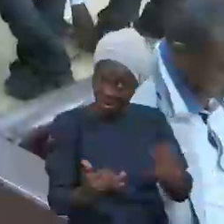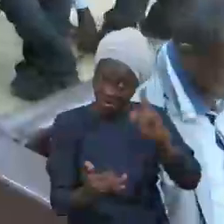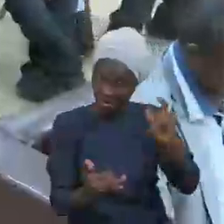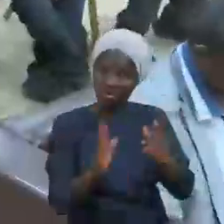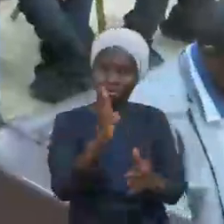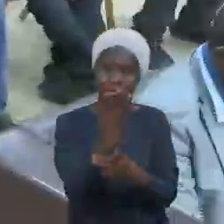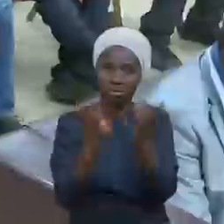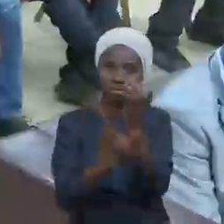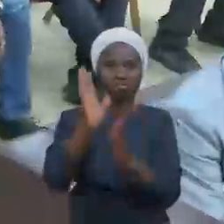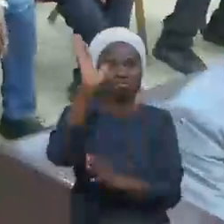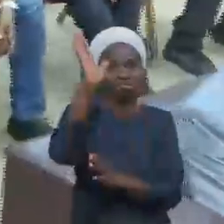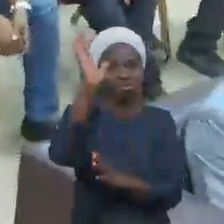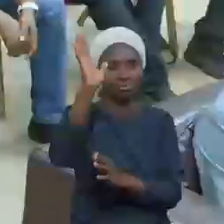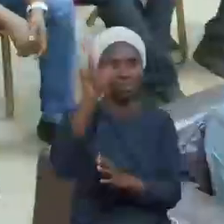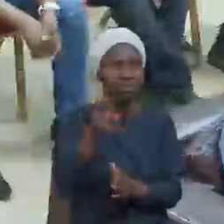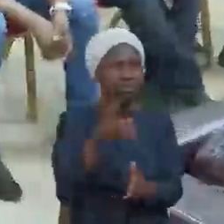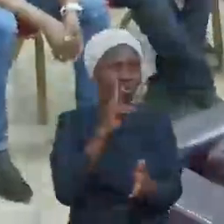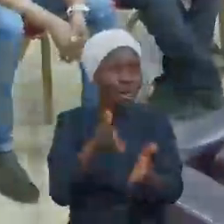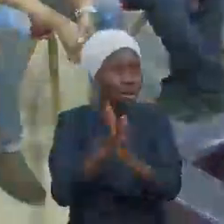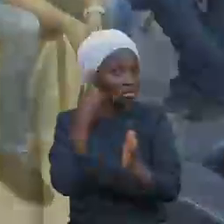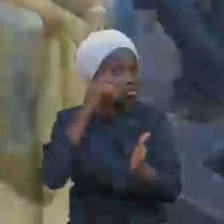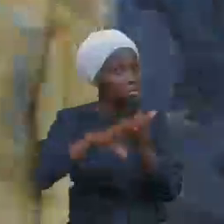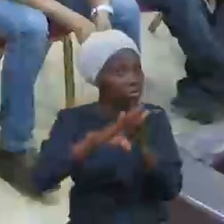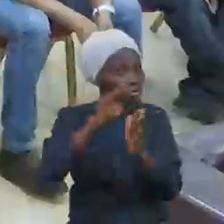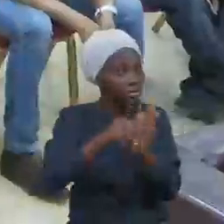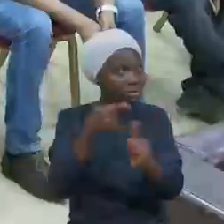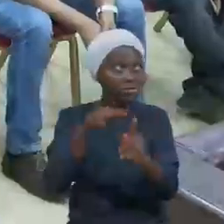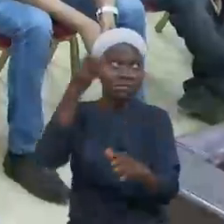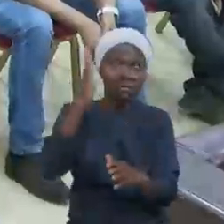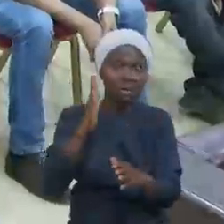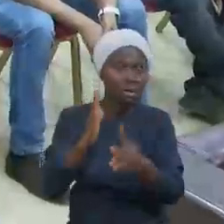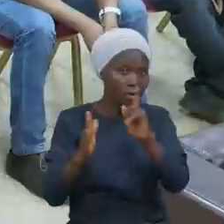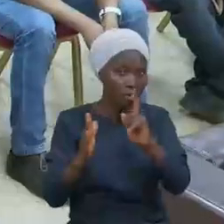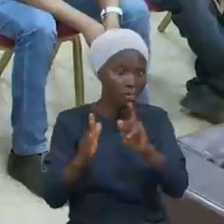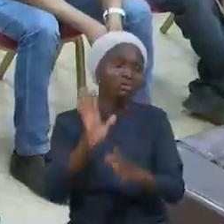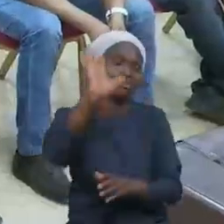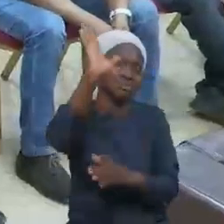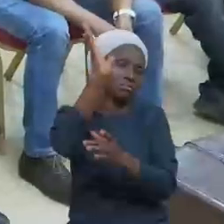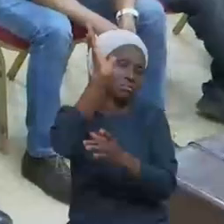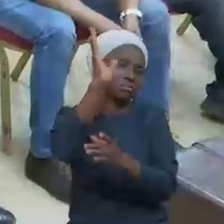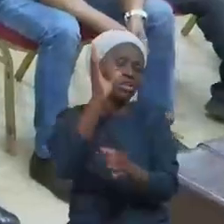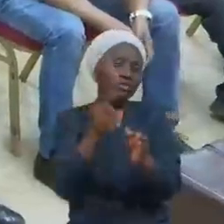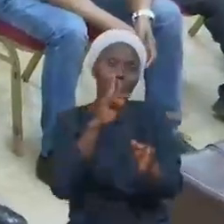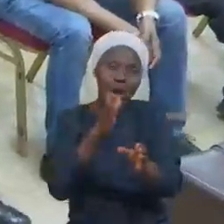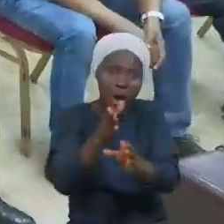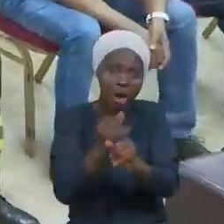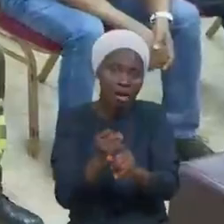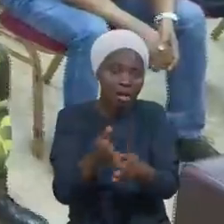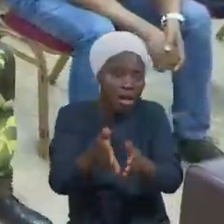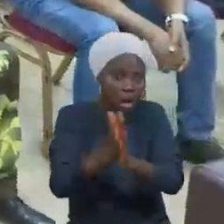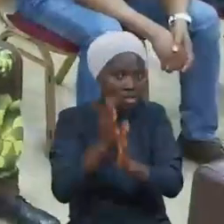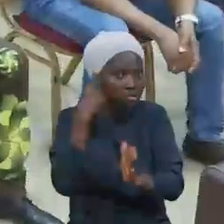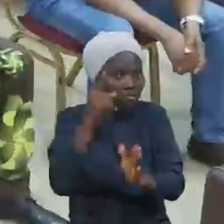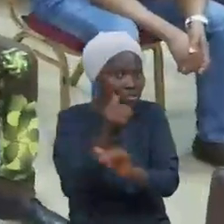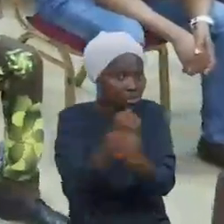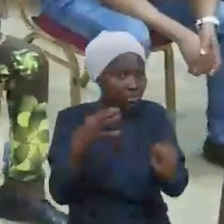I'm asking for forgiveness. Raise up your hand. I'm asking for the salvation of God. Raise up your